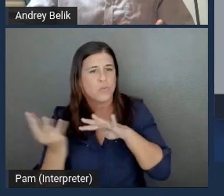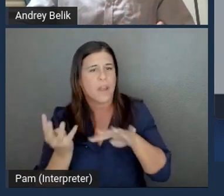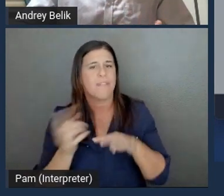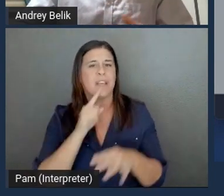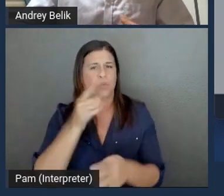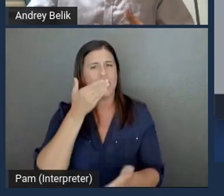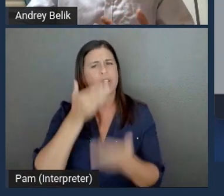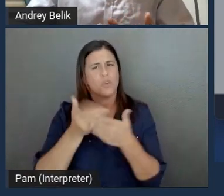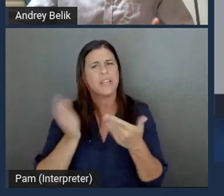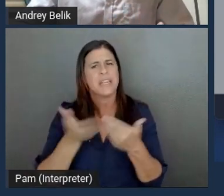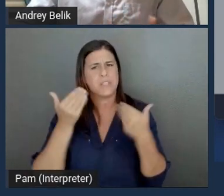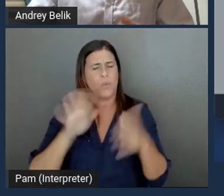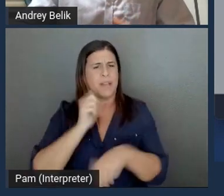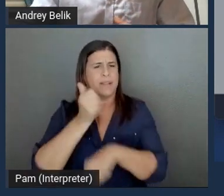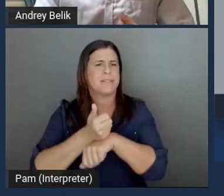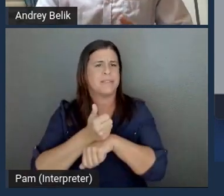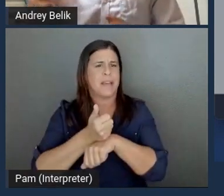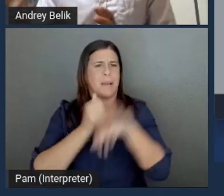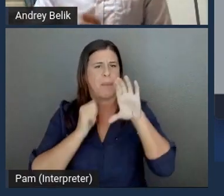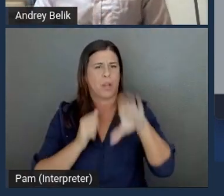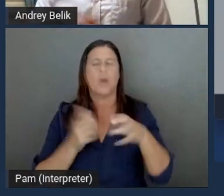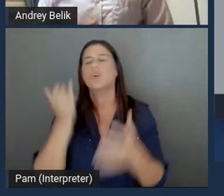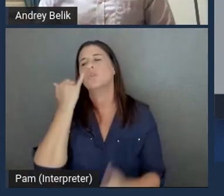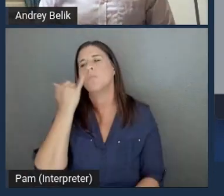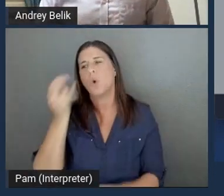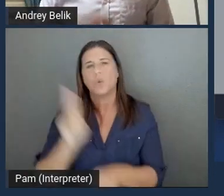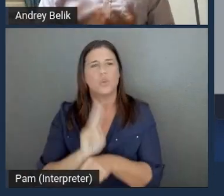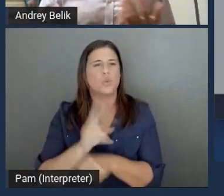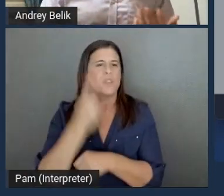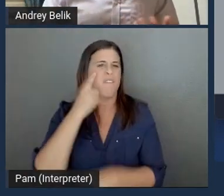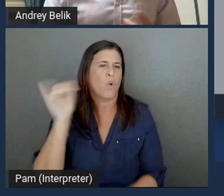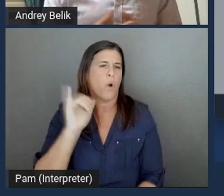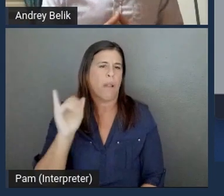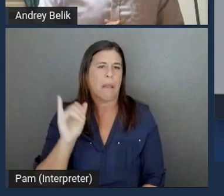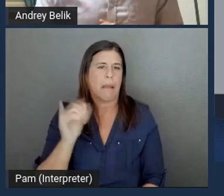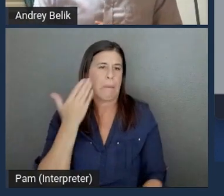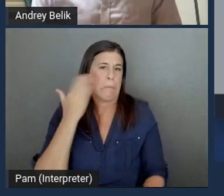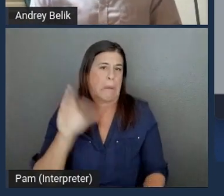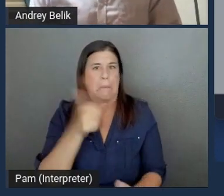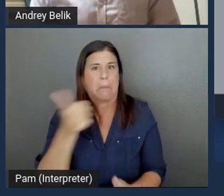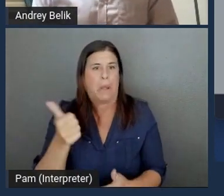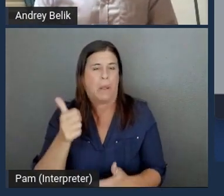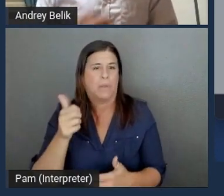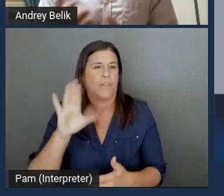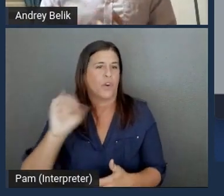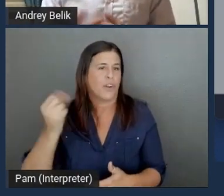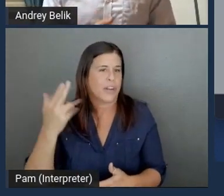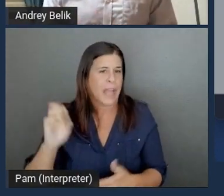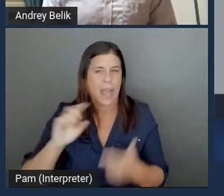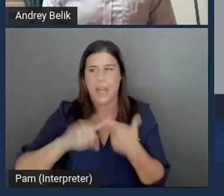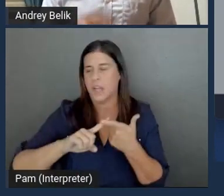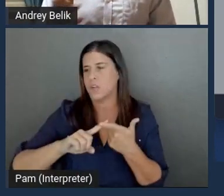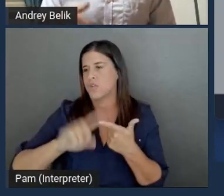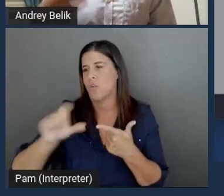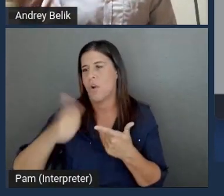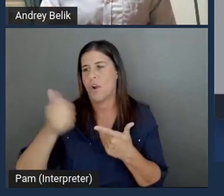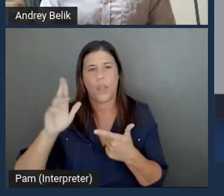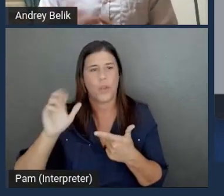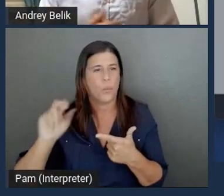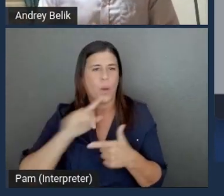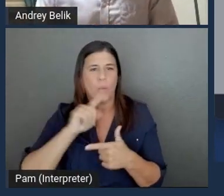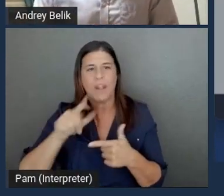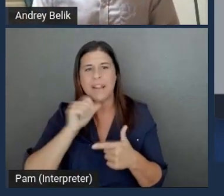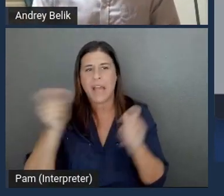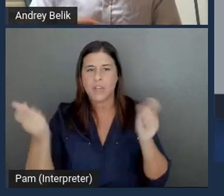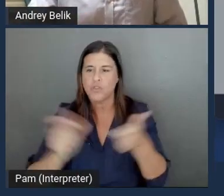really easy way to set up a cluster. Or let's say if you use it for, let's say, analytical workloads, your cache or ML runs, you can actually scale what